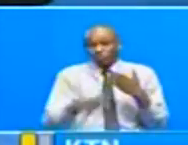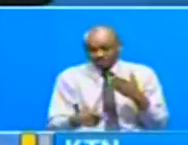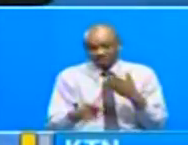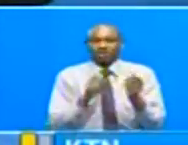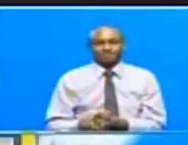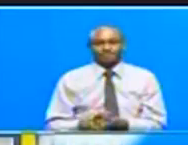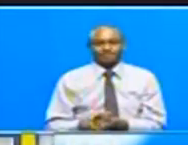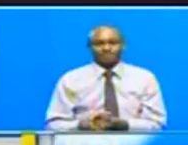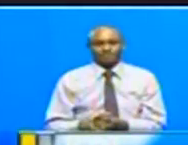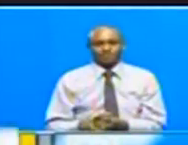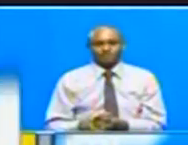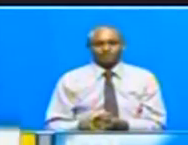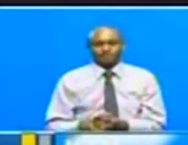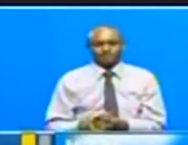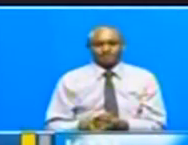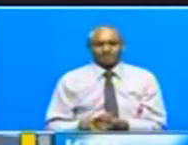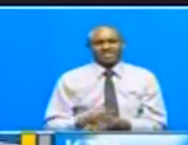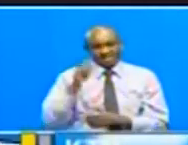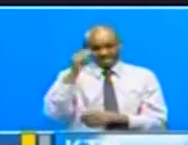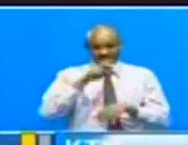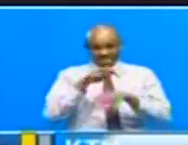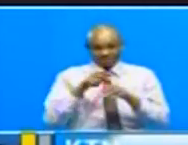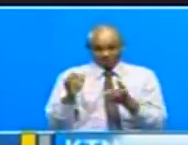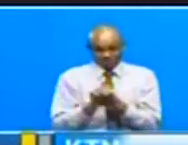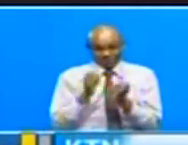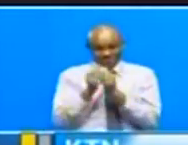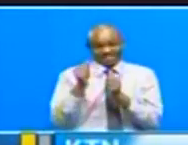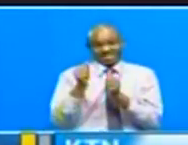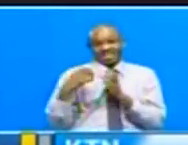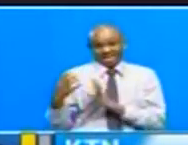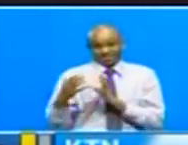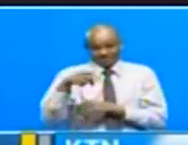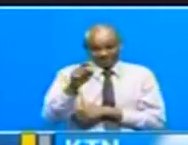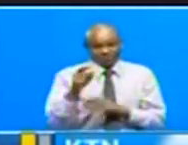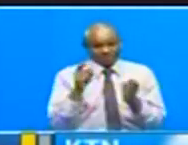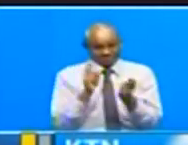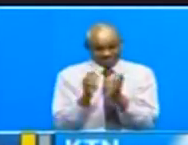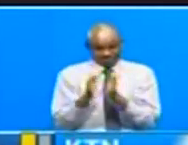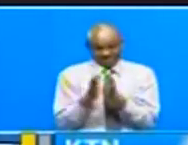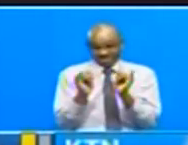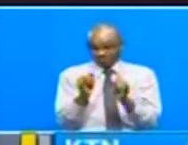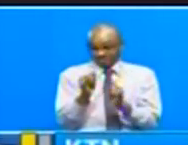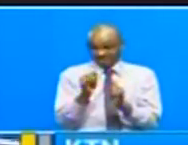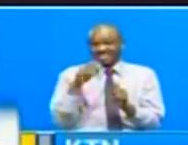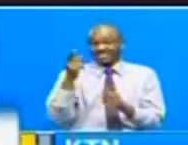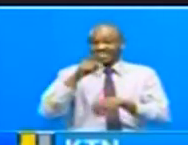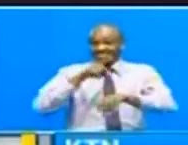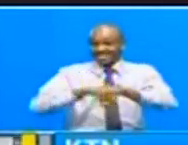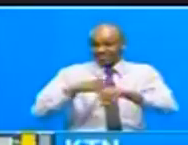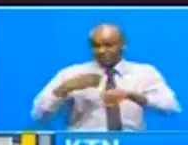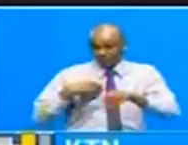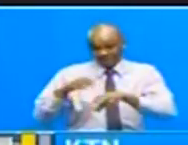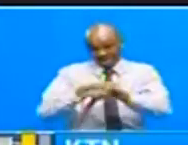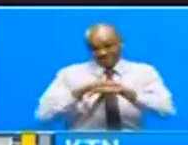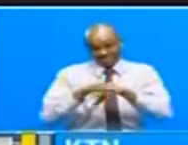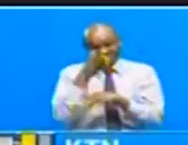the sports. And the Kenya National 15's rugby team Simba will play Tunisia in the second round match of the